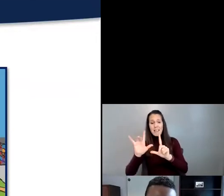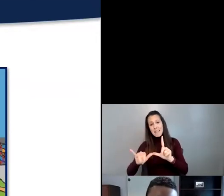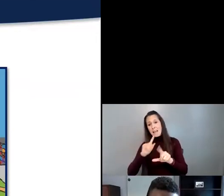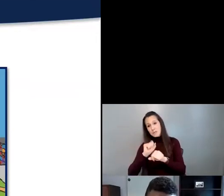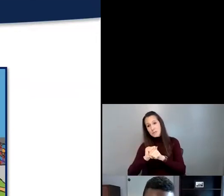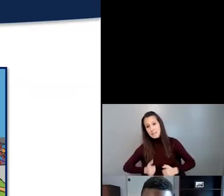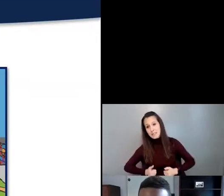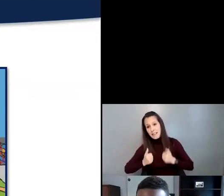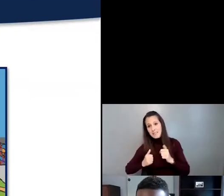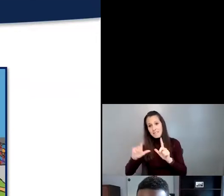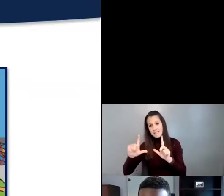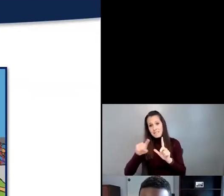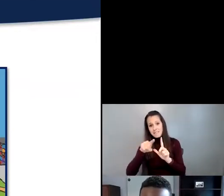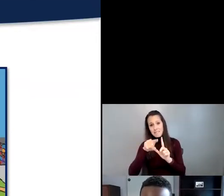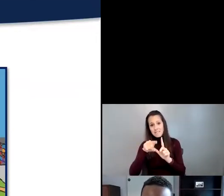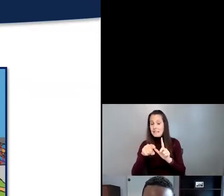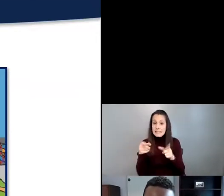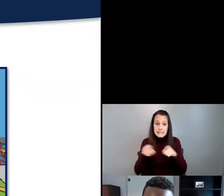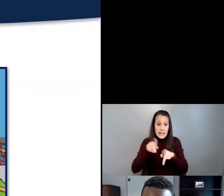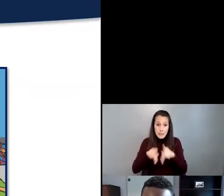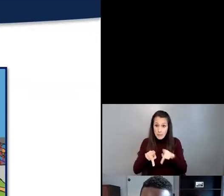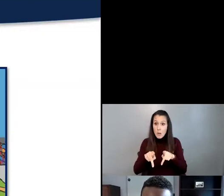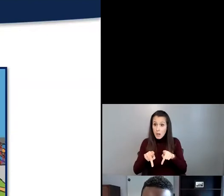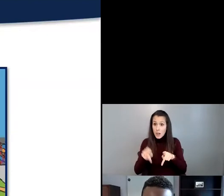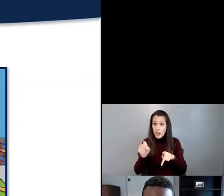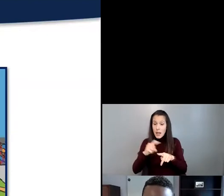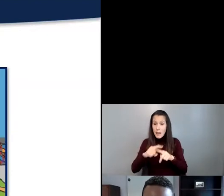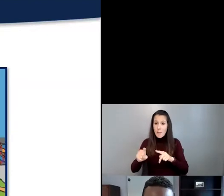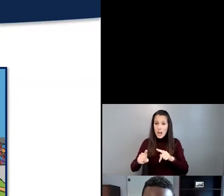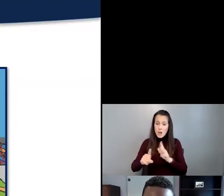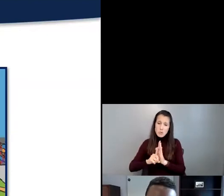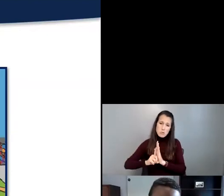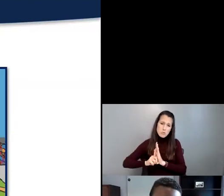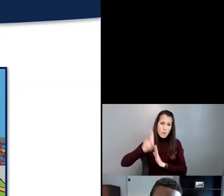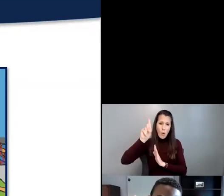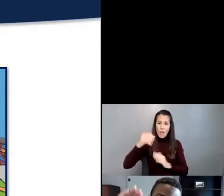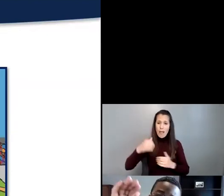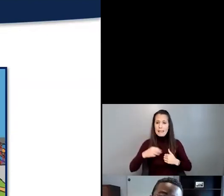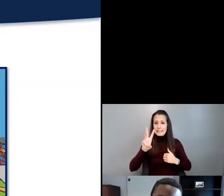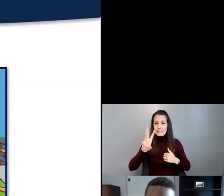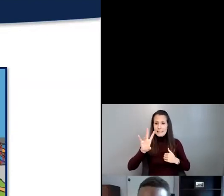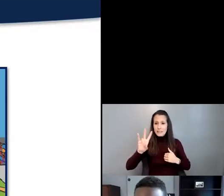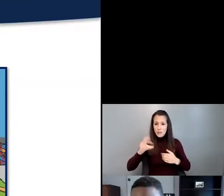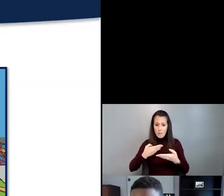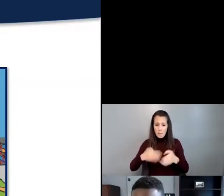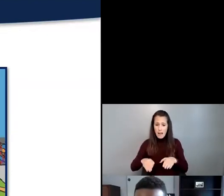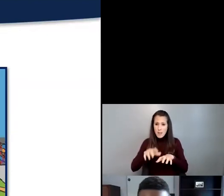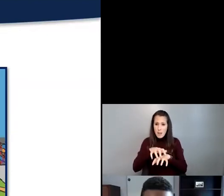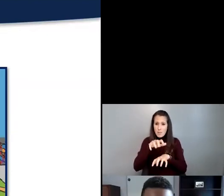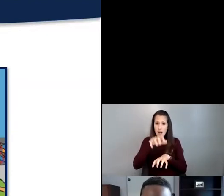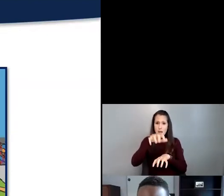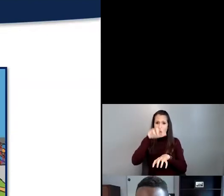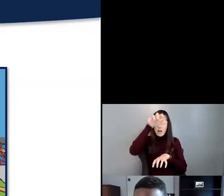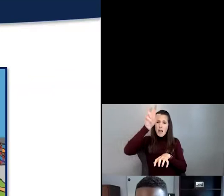same individuals, except in this one, the tallest individual now is standing on 6 or 7 boxes and is so high over the fence that they